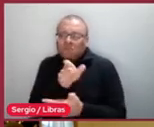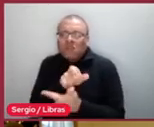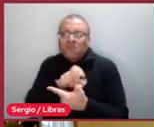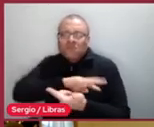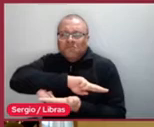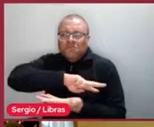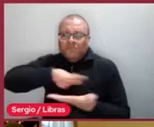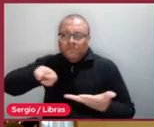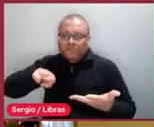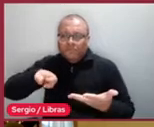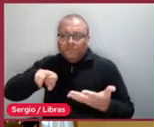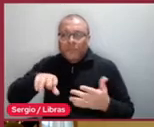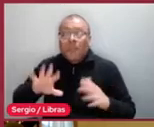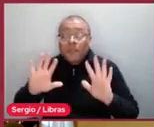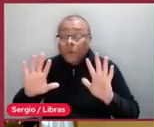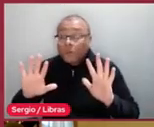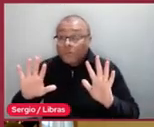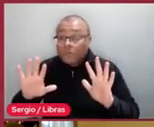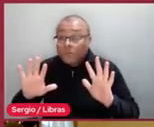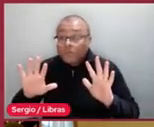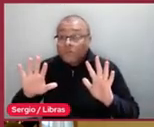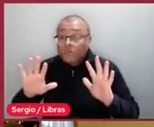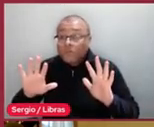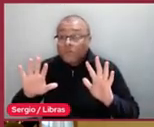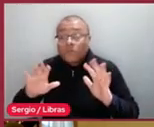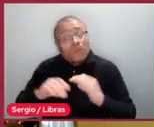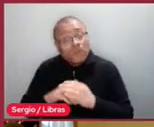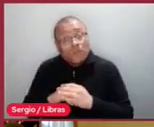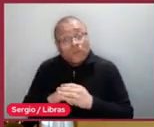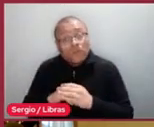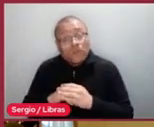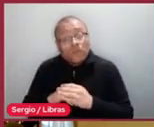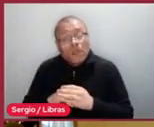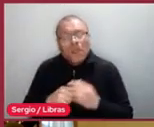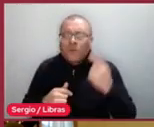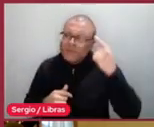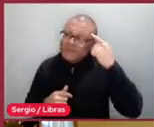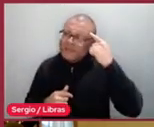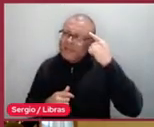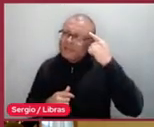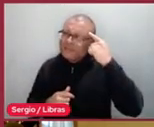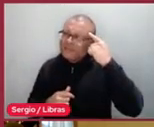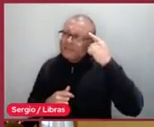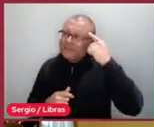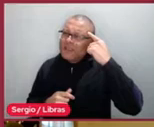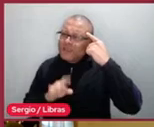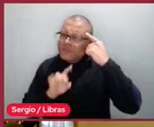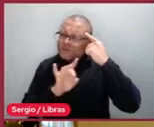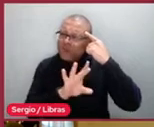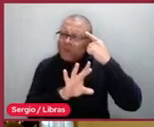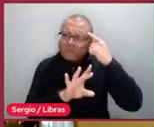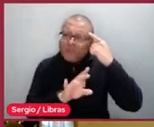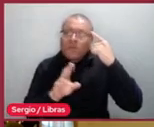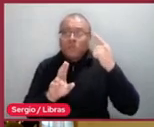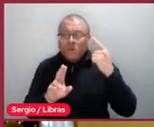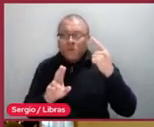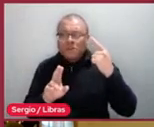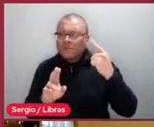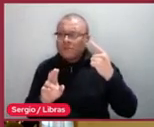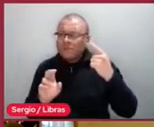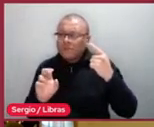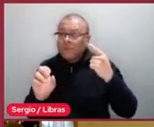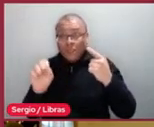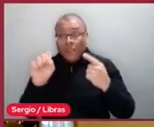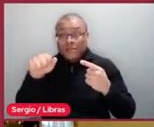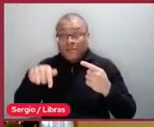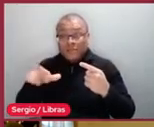And it doesn't work only with HTML, but also with SQL. So users.id and users.name. I